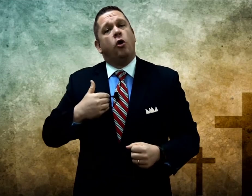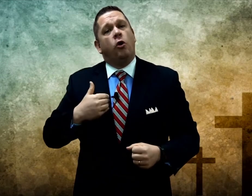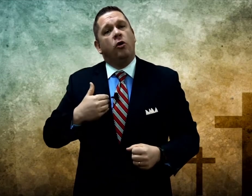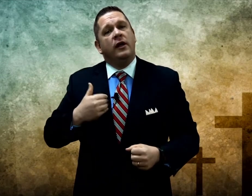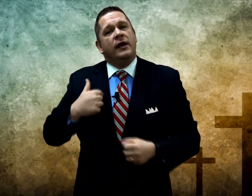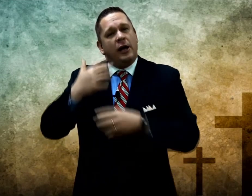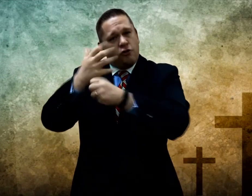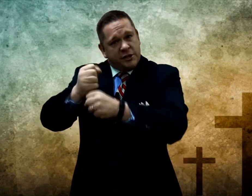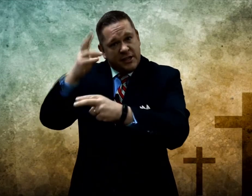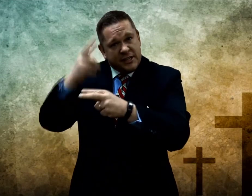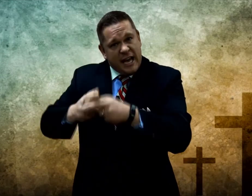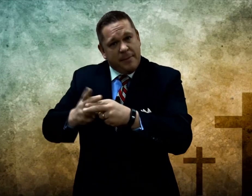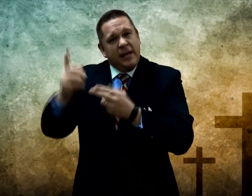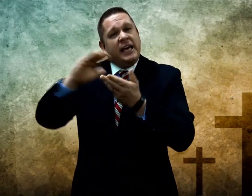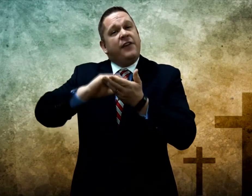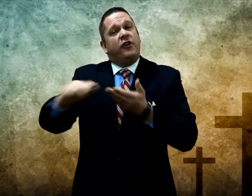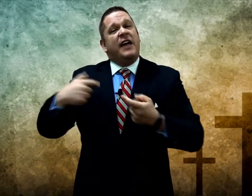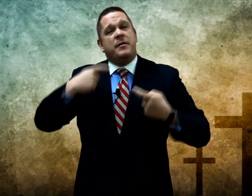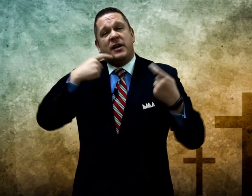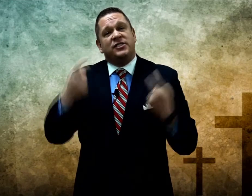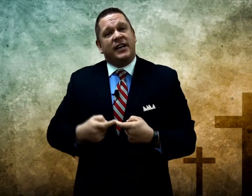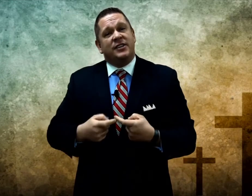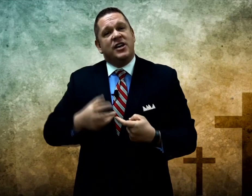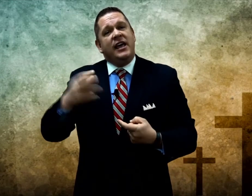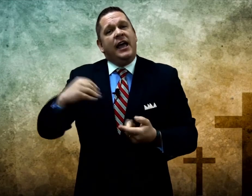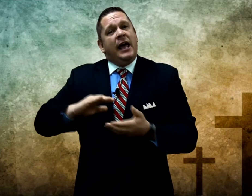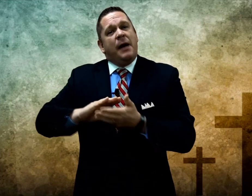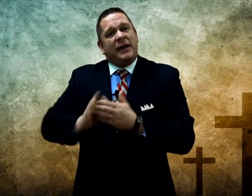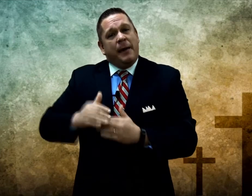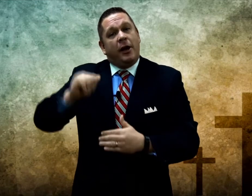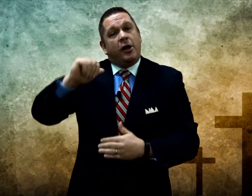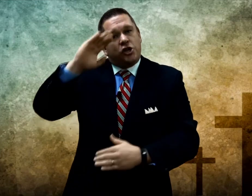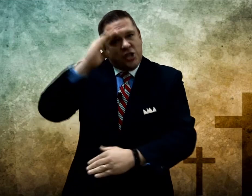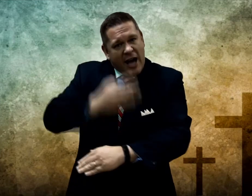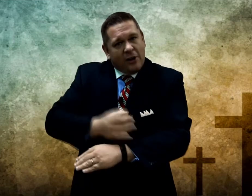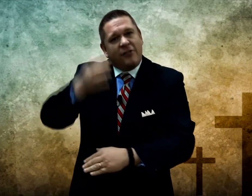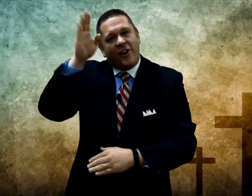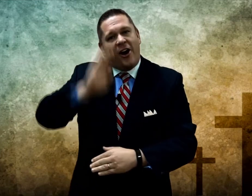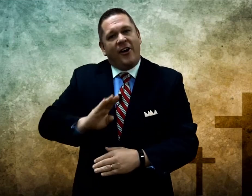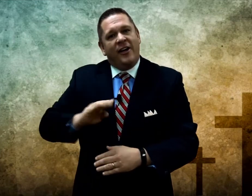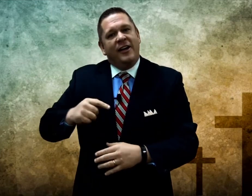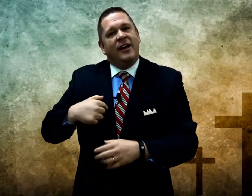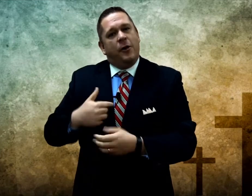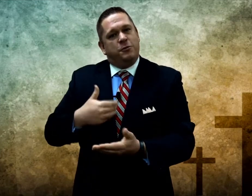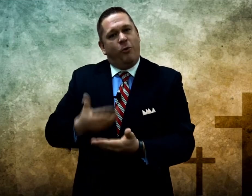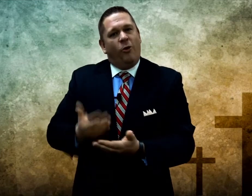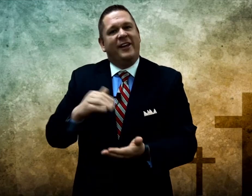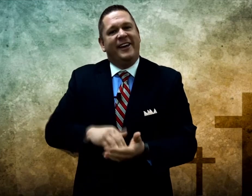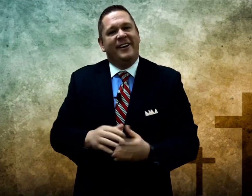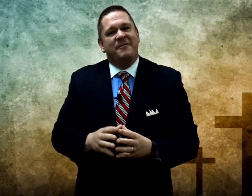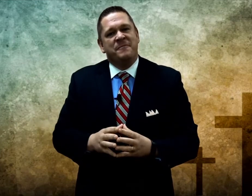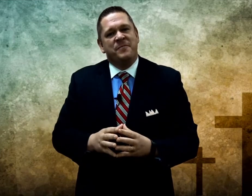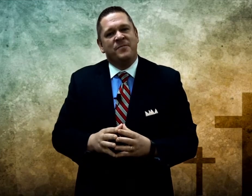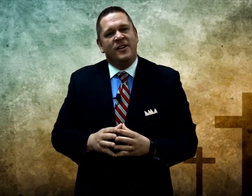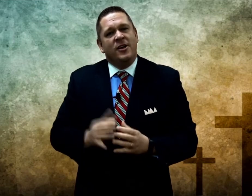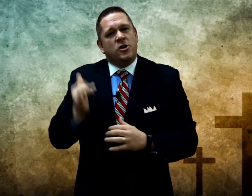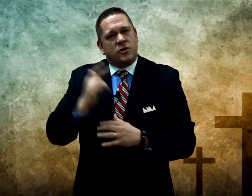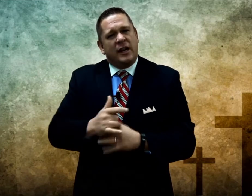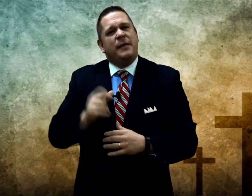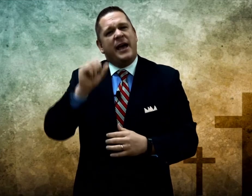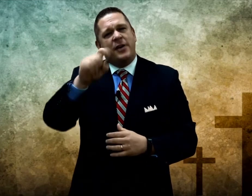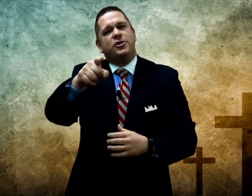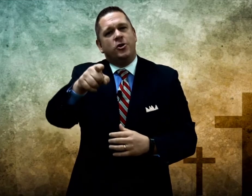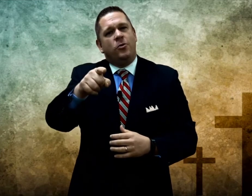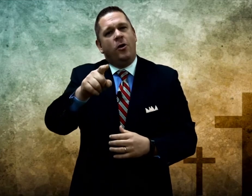saved my soul. I trusted his name. He forgave me of my sins, and I became a child of God. I was born again.